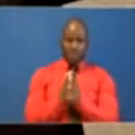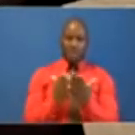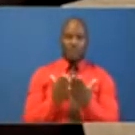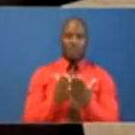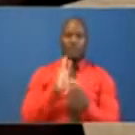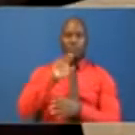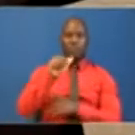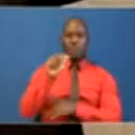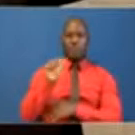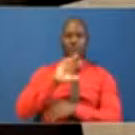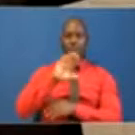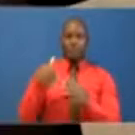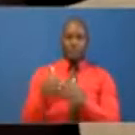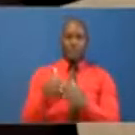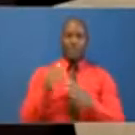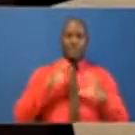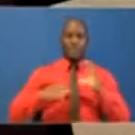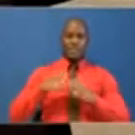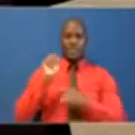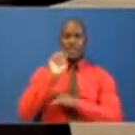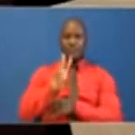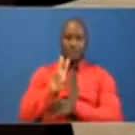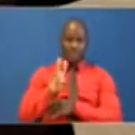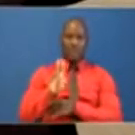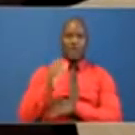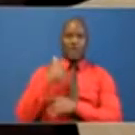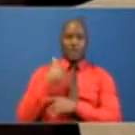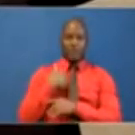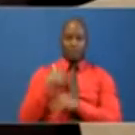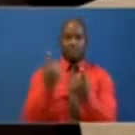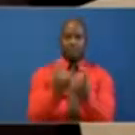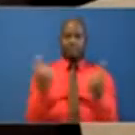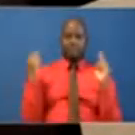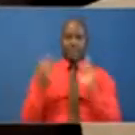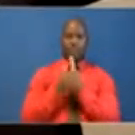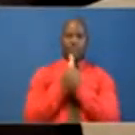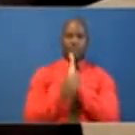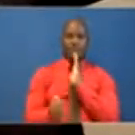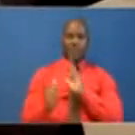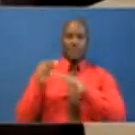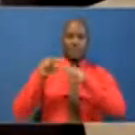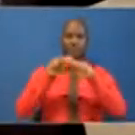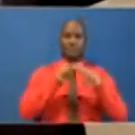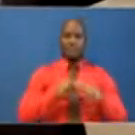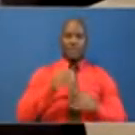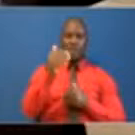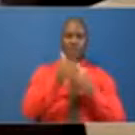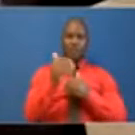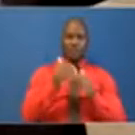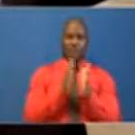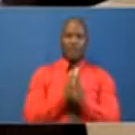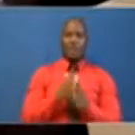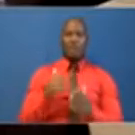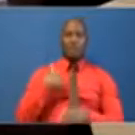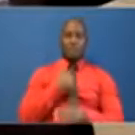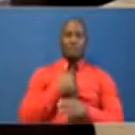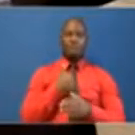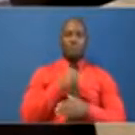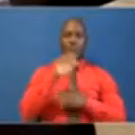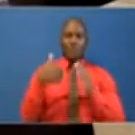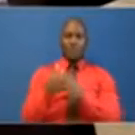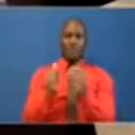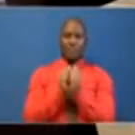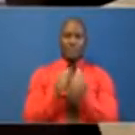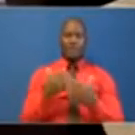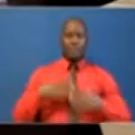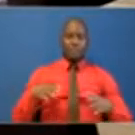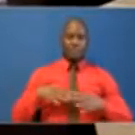kimora from citizen television will be having a panel of experts seated next to us right beside us those are the